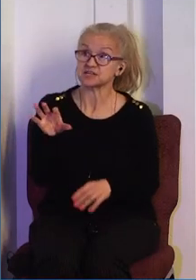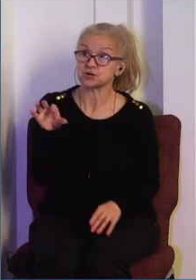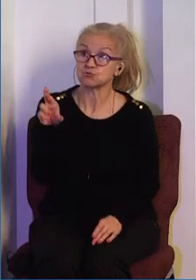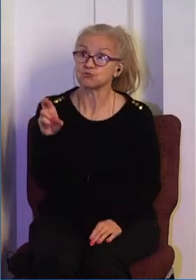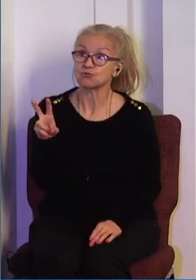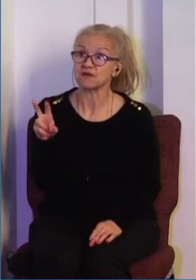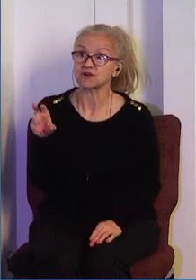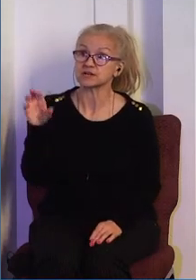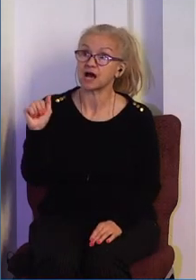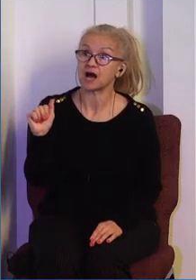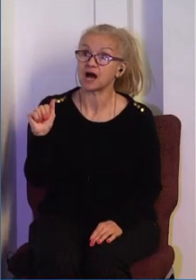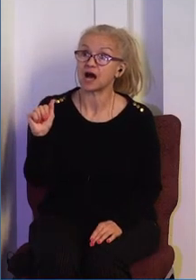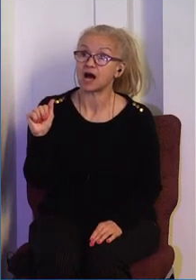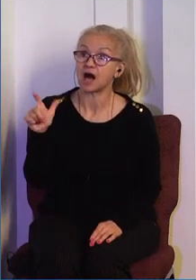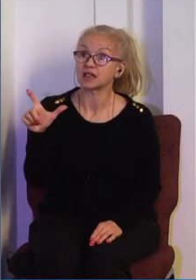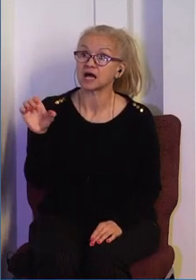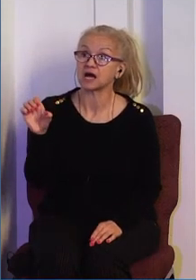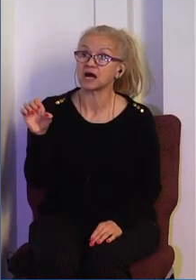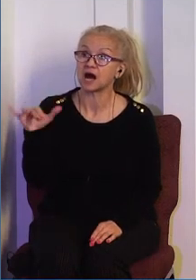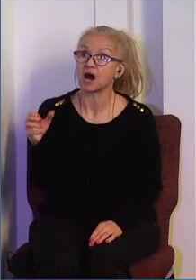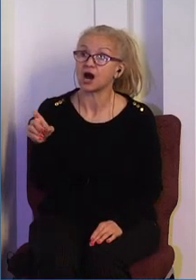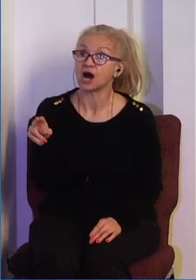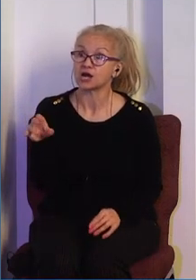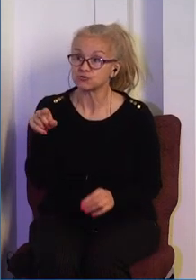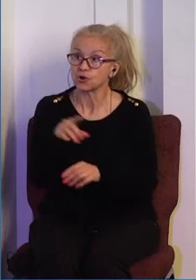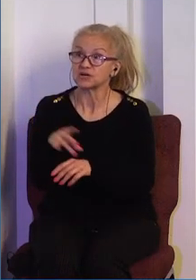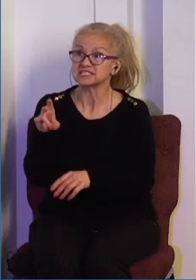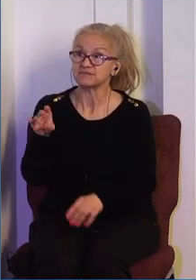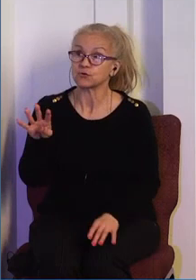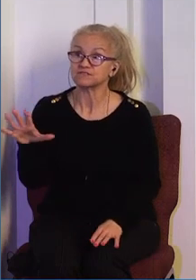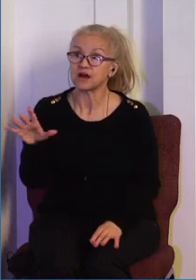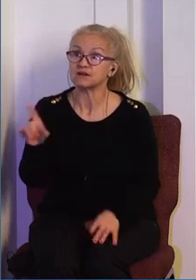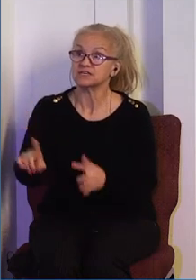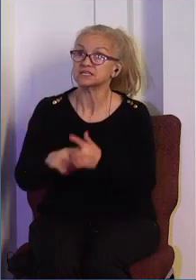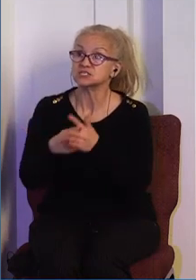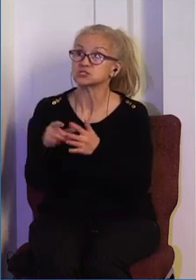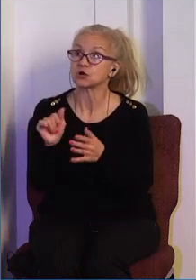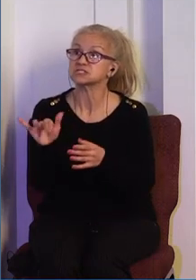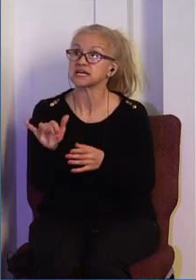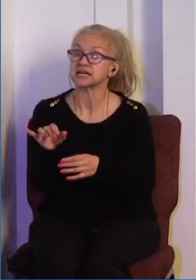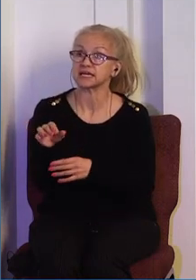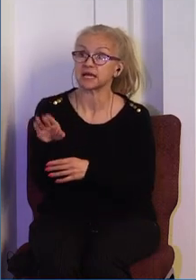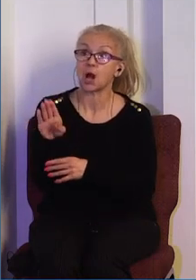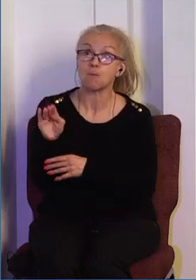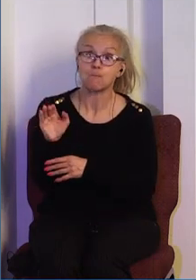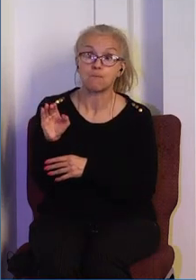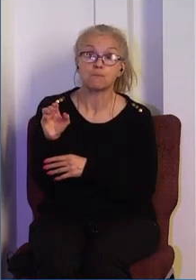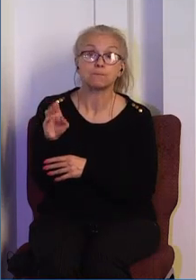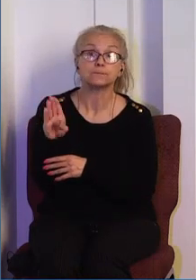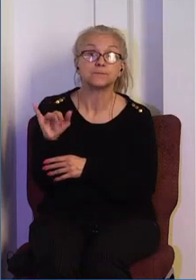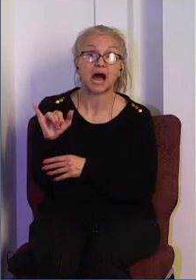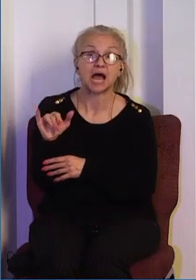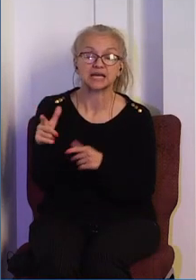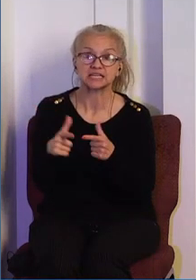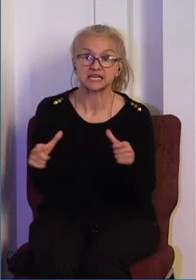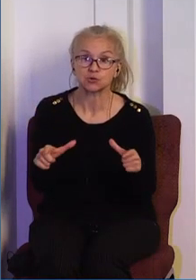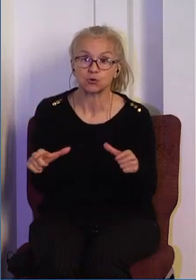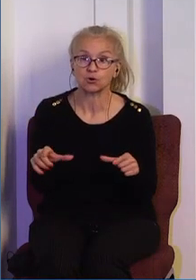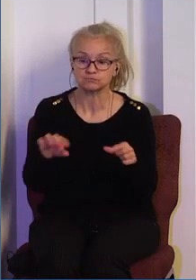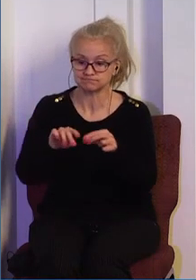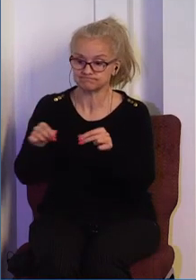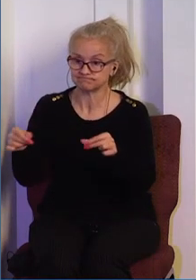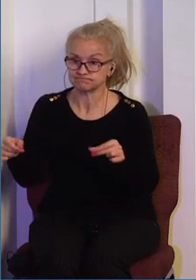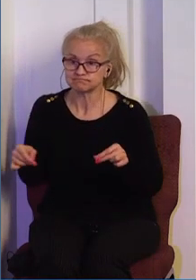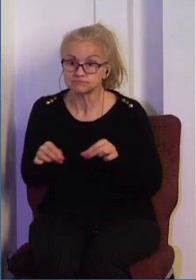at 7:30 and 7:45 starts a bilingual rosary. So you can join